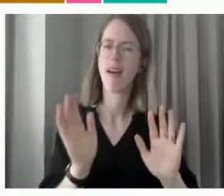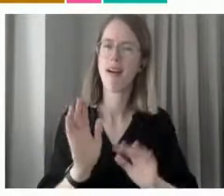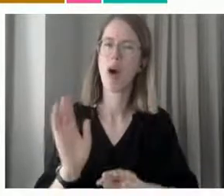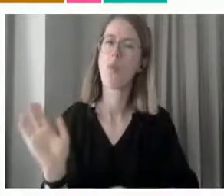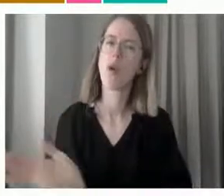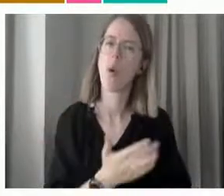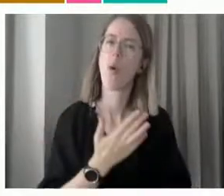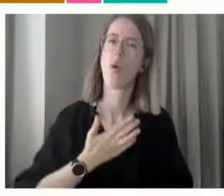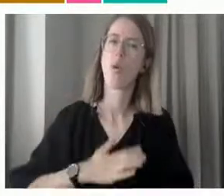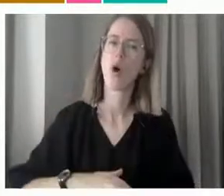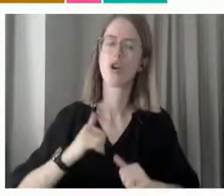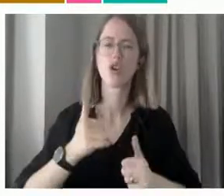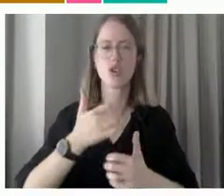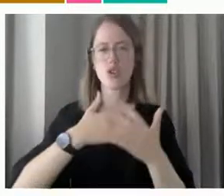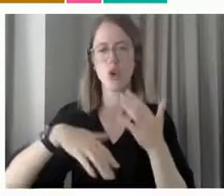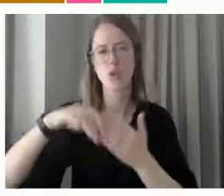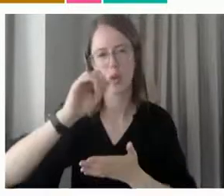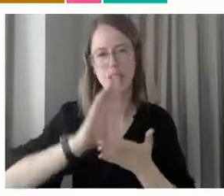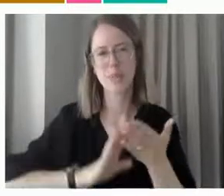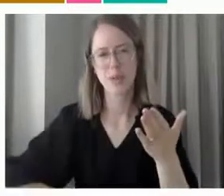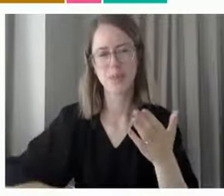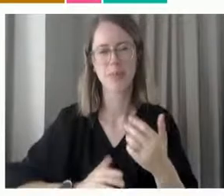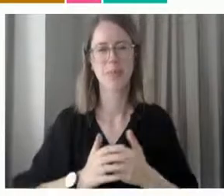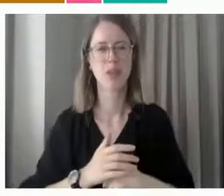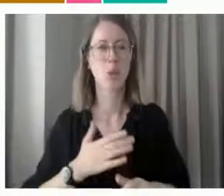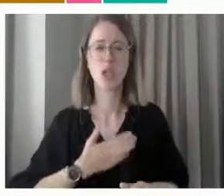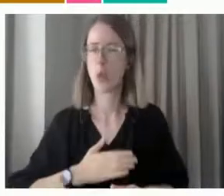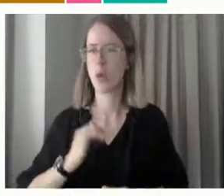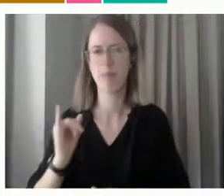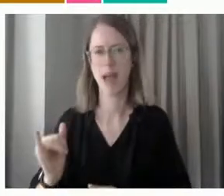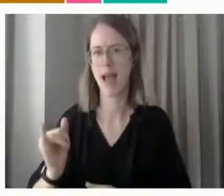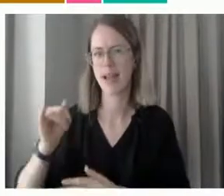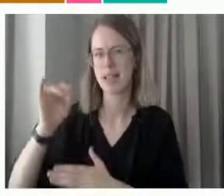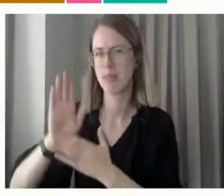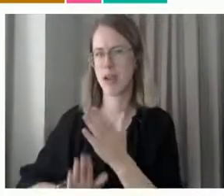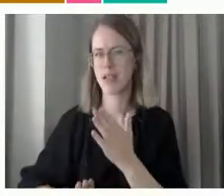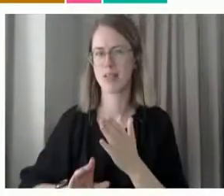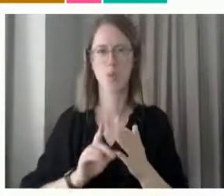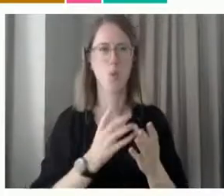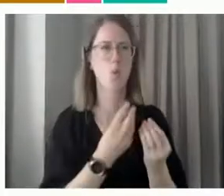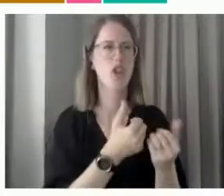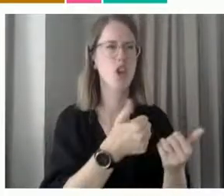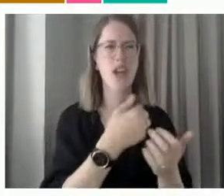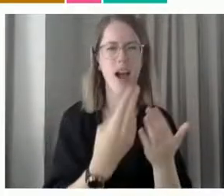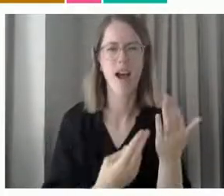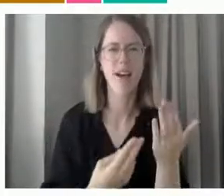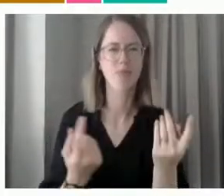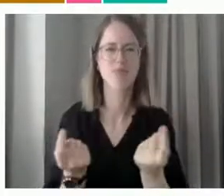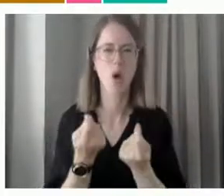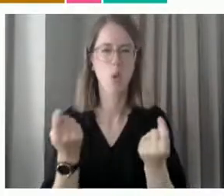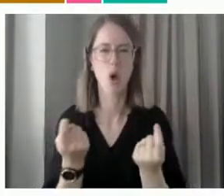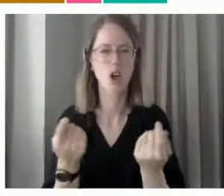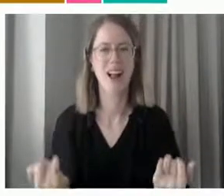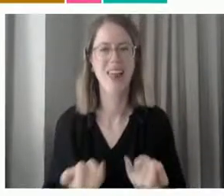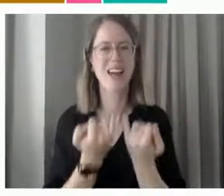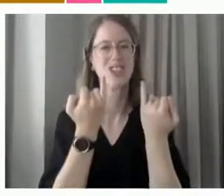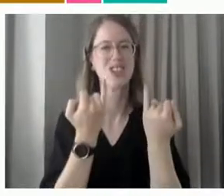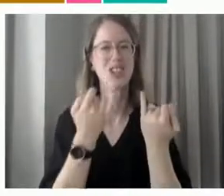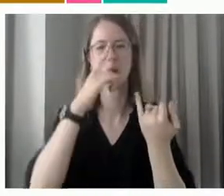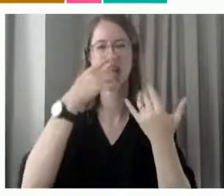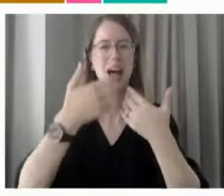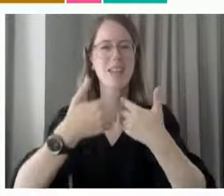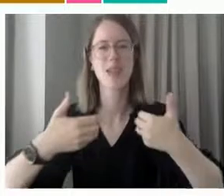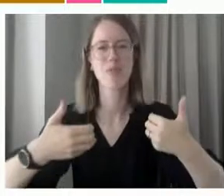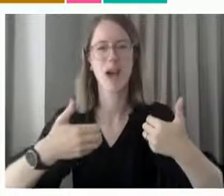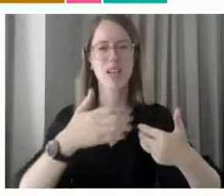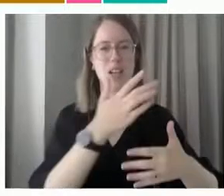have a good social experience. We don't want to have a bad social experience, but great art. You know, so going, you can't divorce the